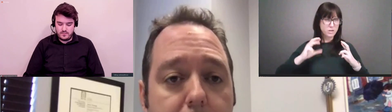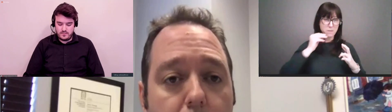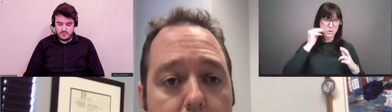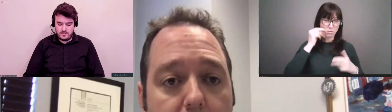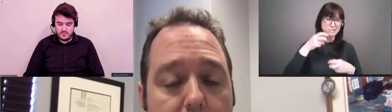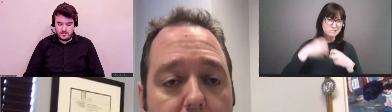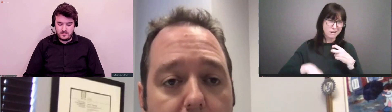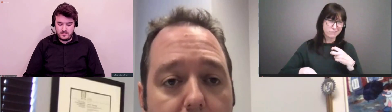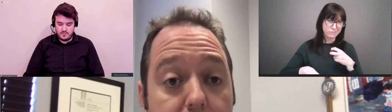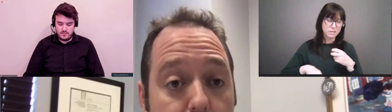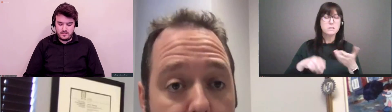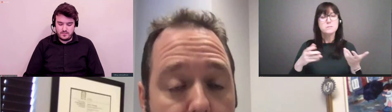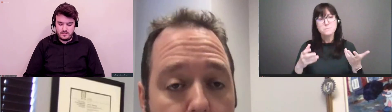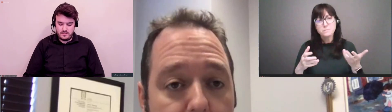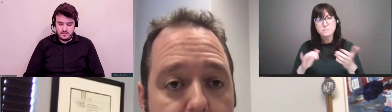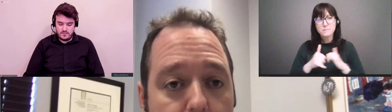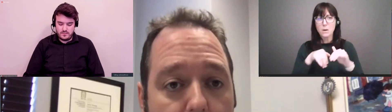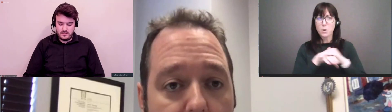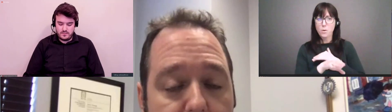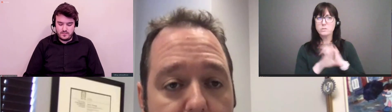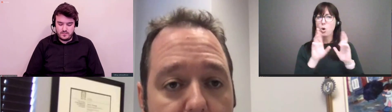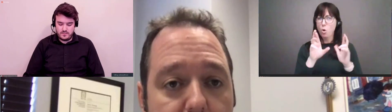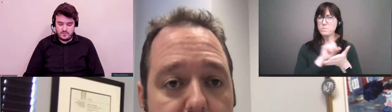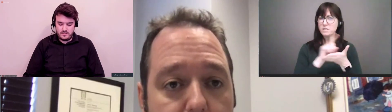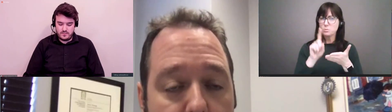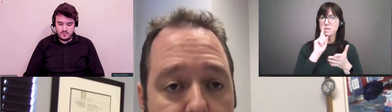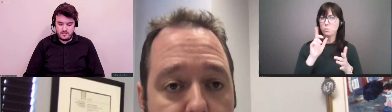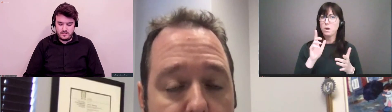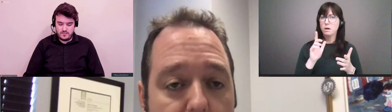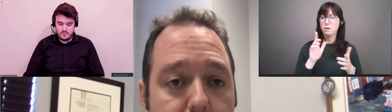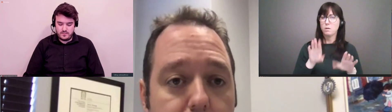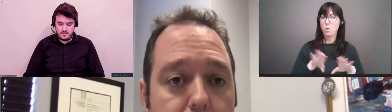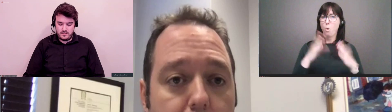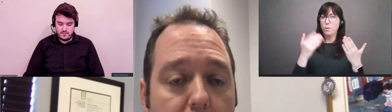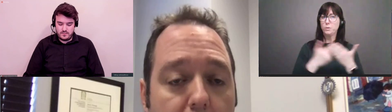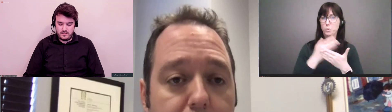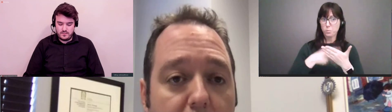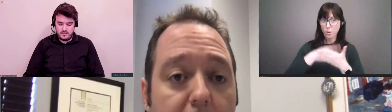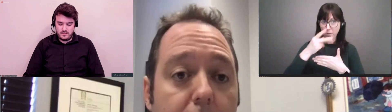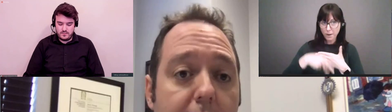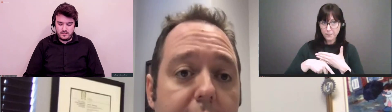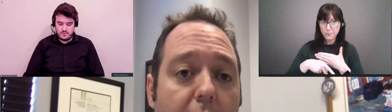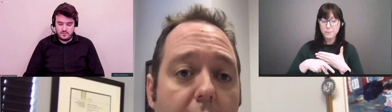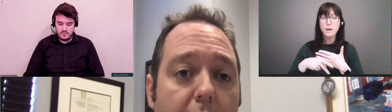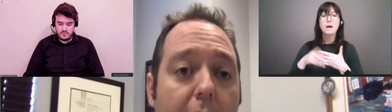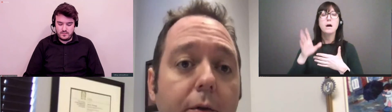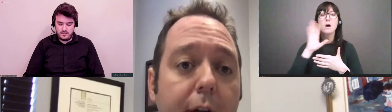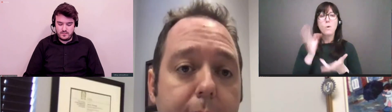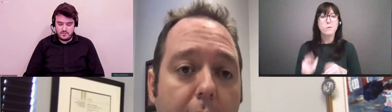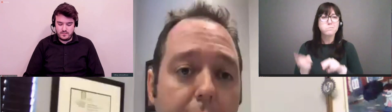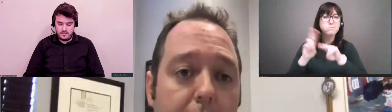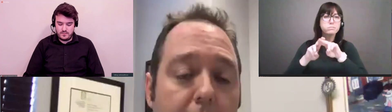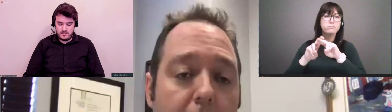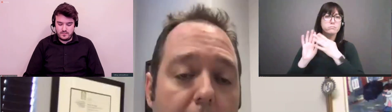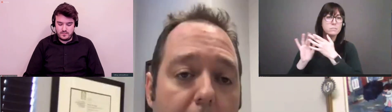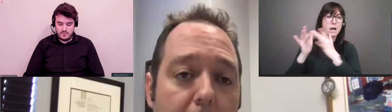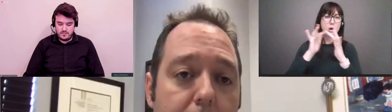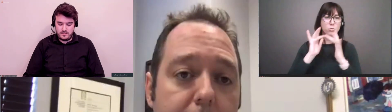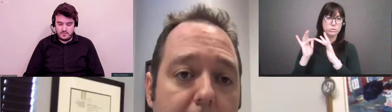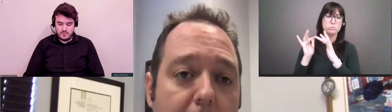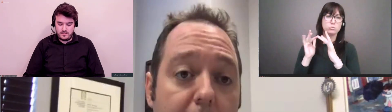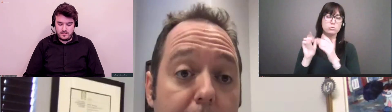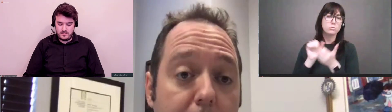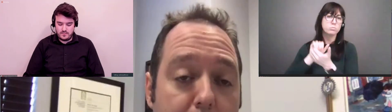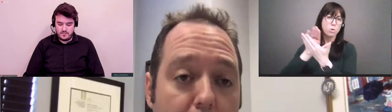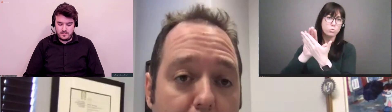actually working this week, hoping to go live in the next few days to increase our outreach model